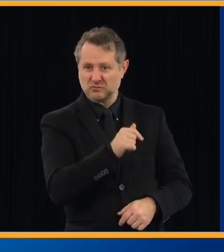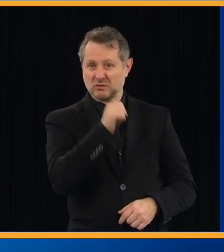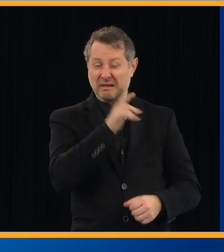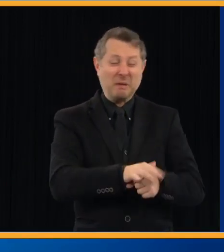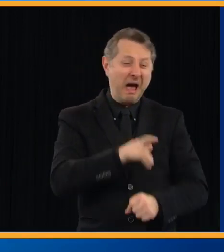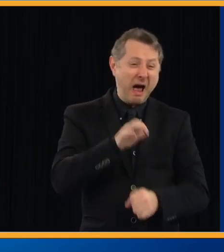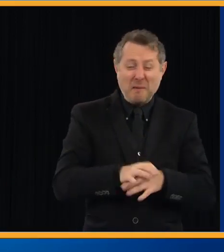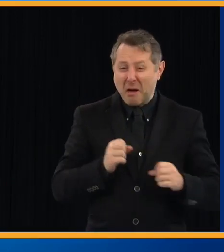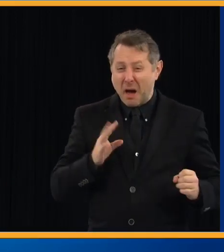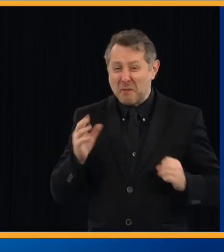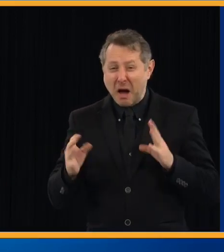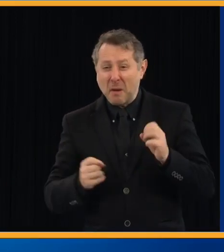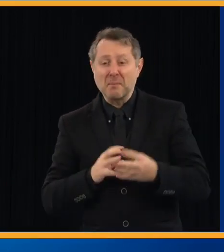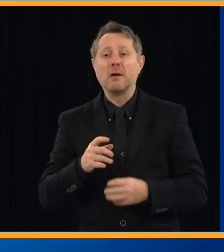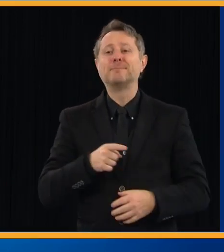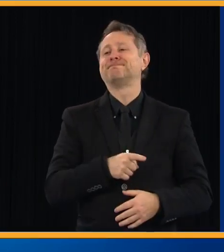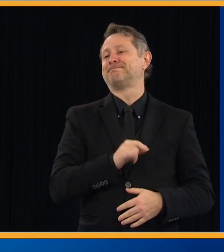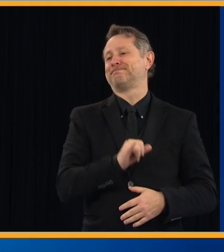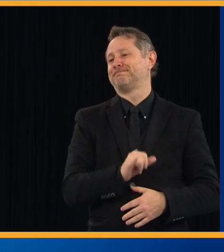the strengths explode.